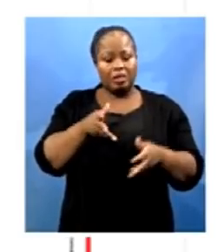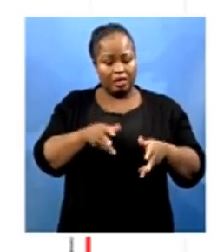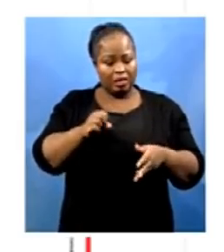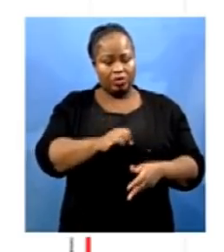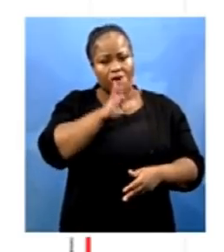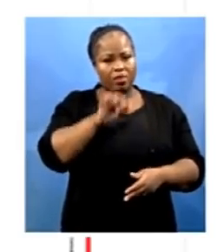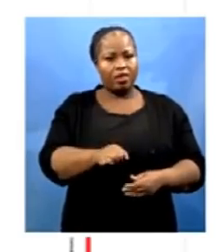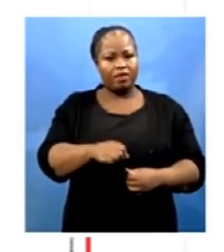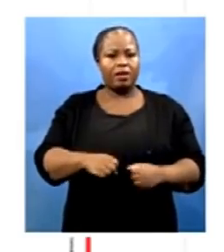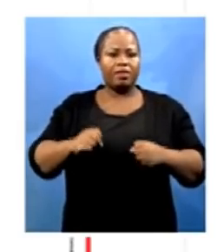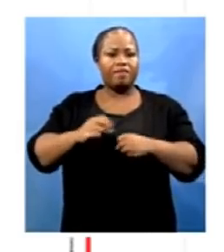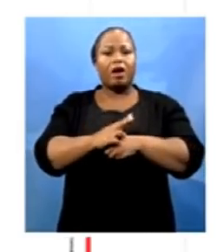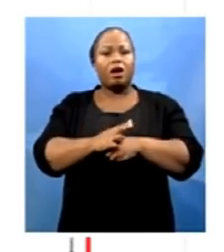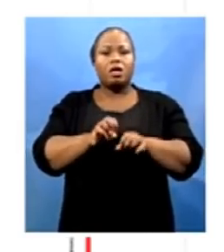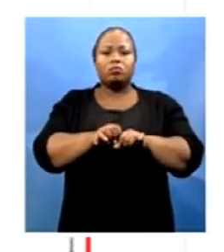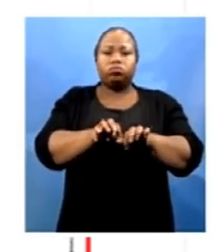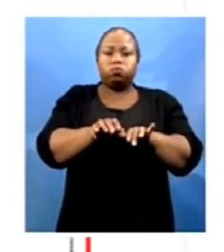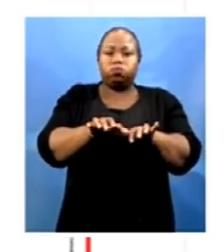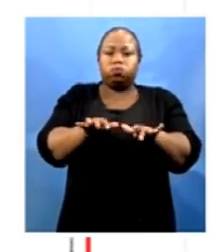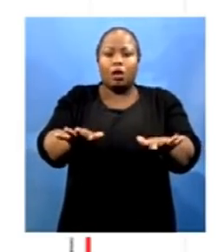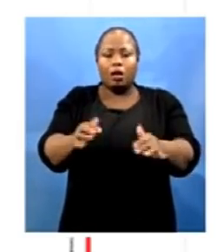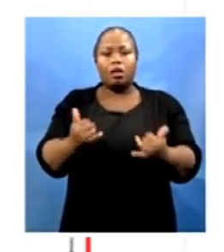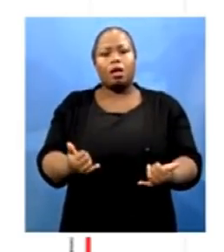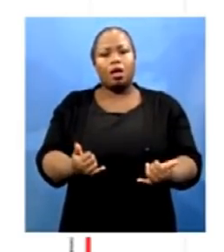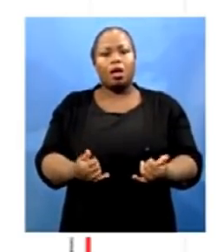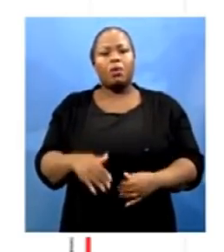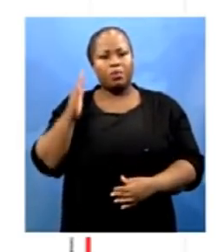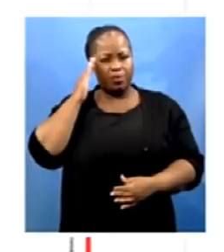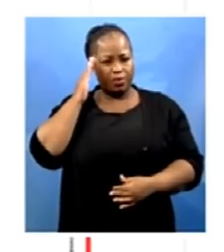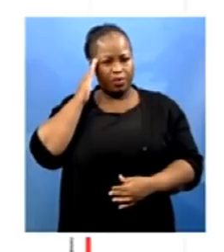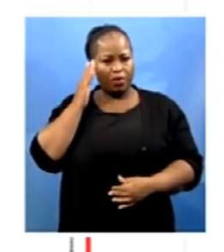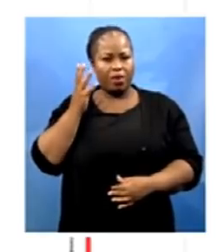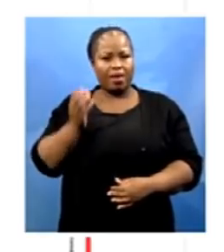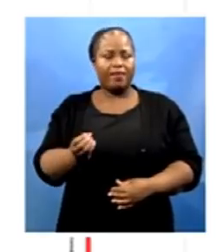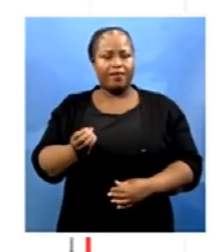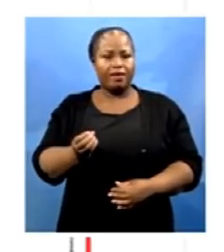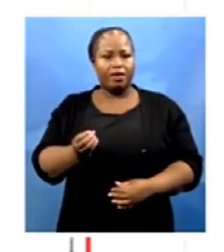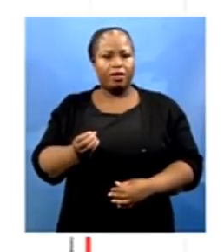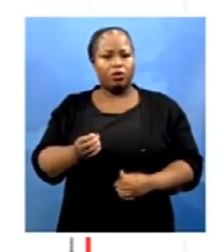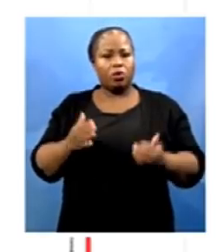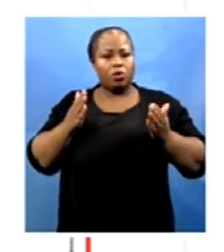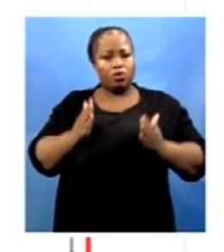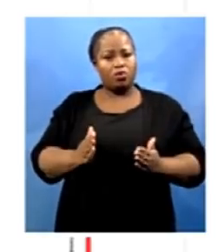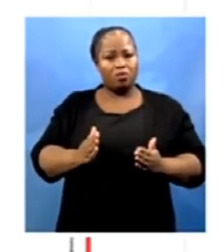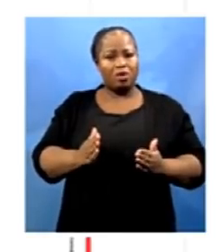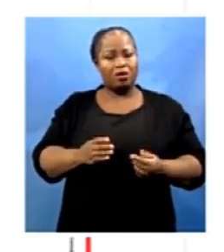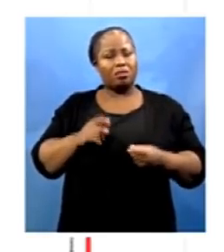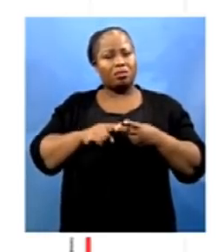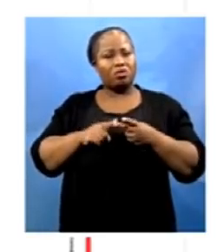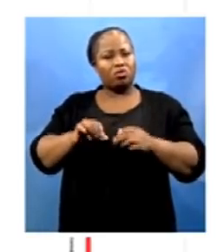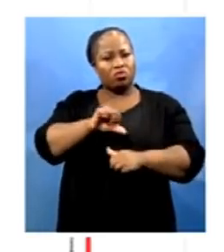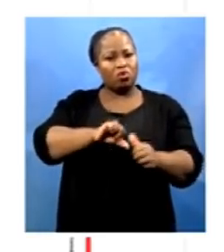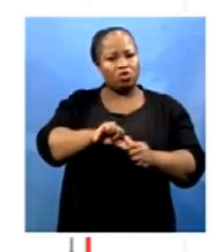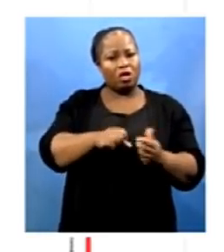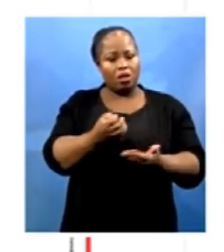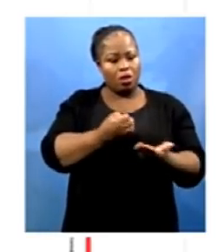in truly catastrophic human, social, and economic costs. And our foremost priority now as a